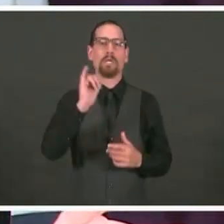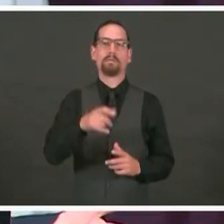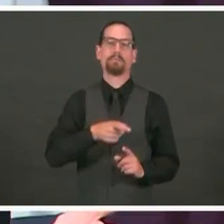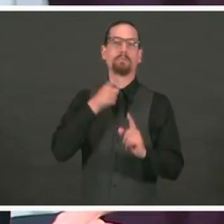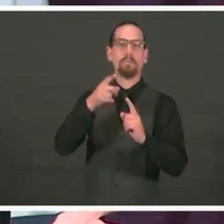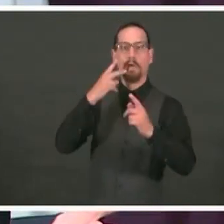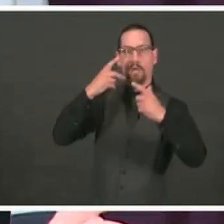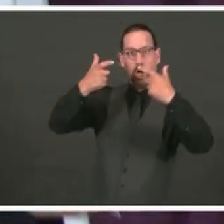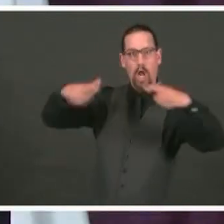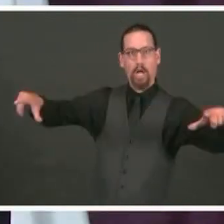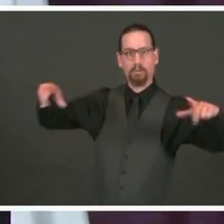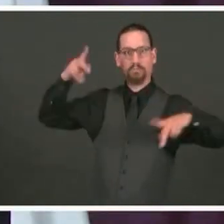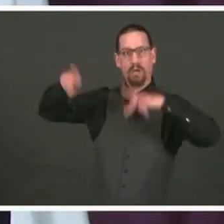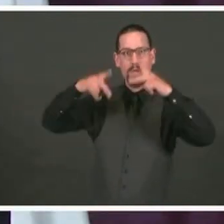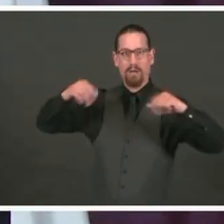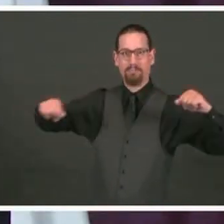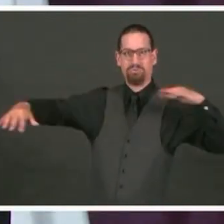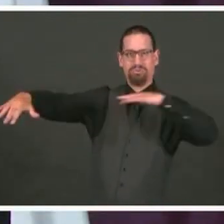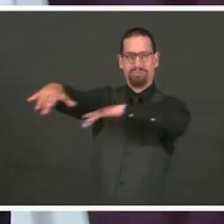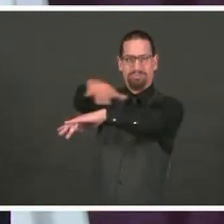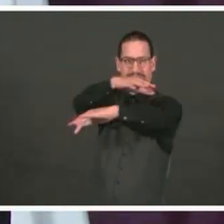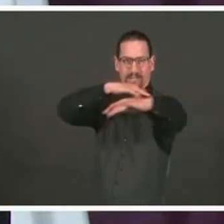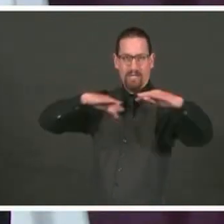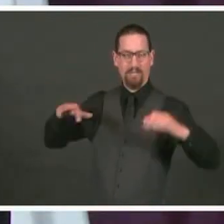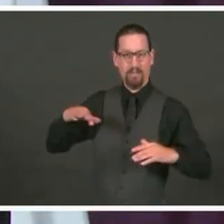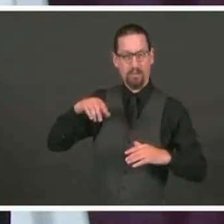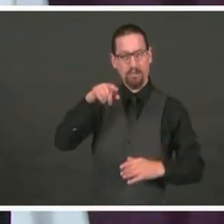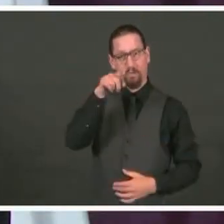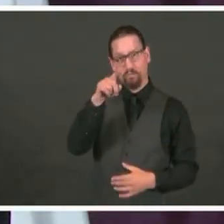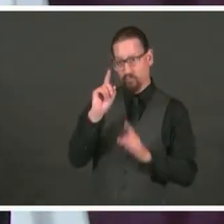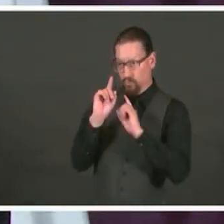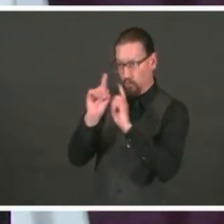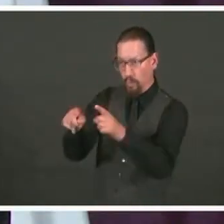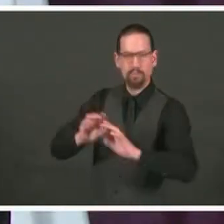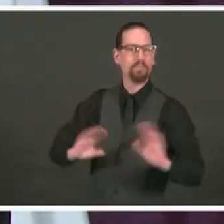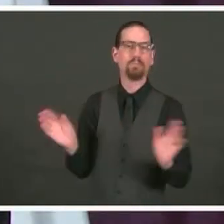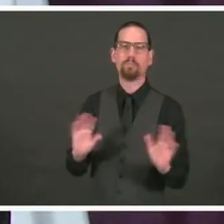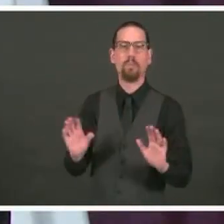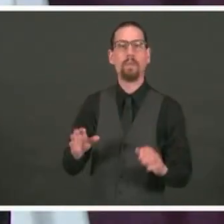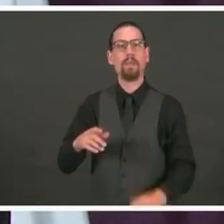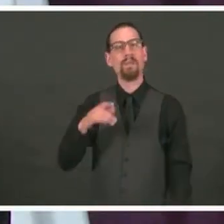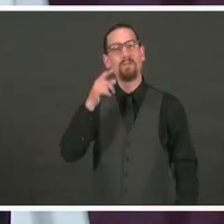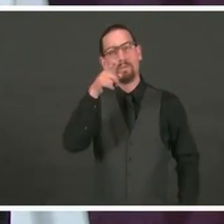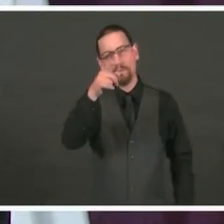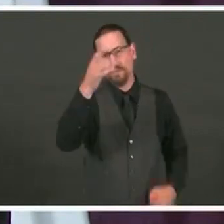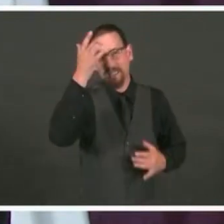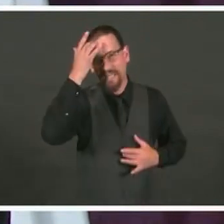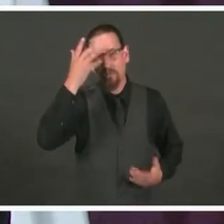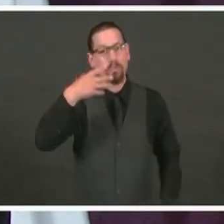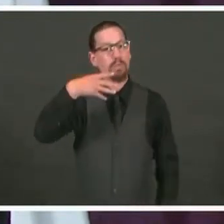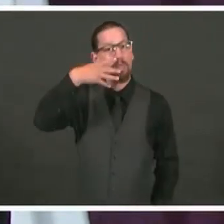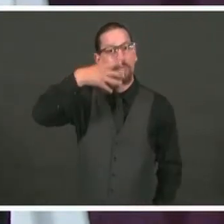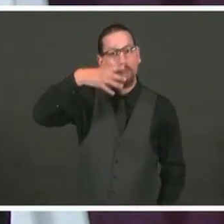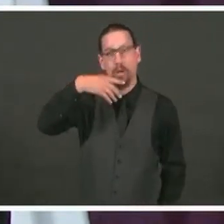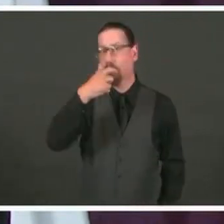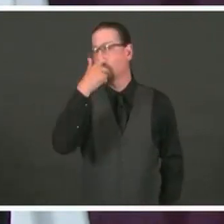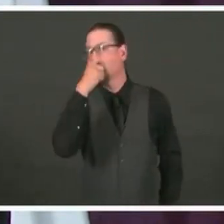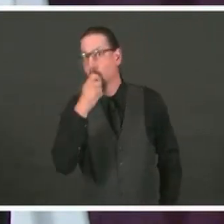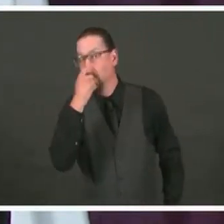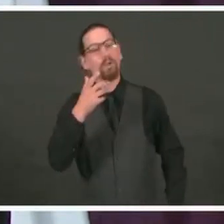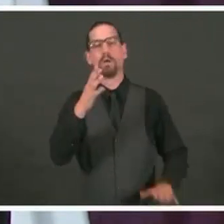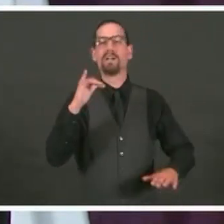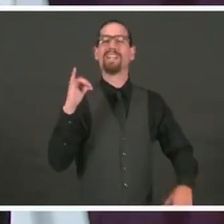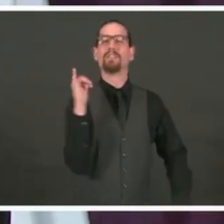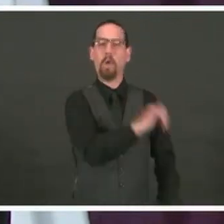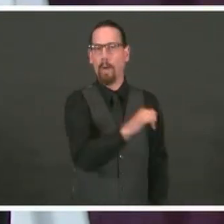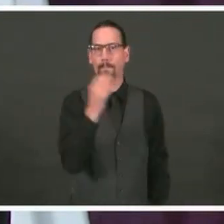social distance, and wear your masks. If we do that, we're going to hit the blue line, and I feel that we'll continue to be in good shape, and we'll be